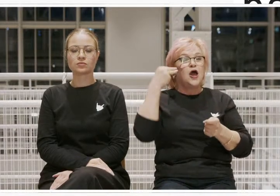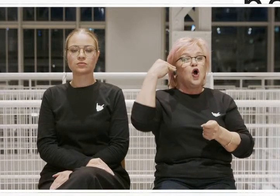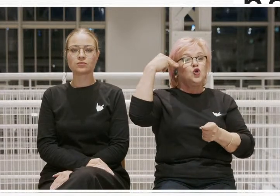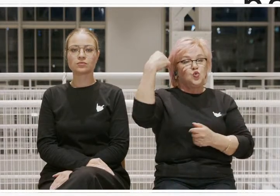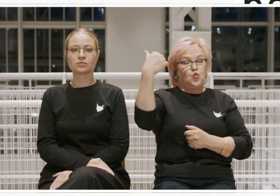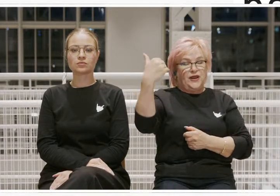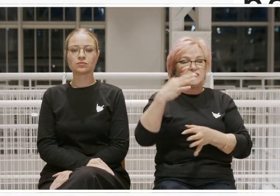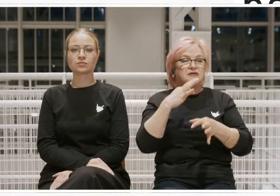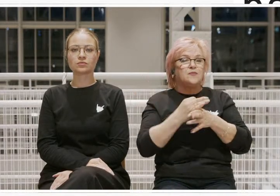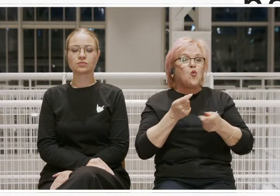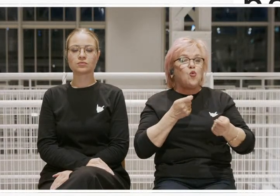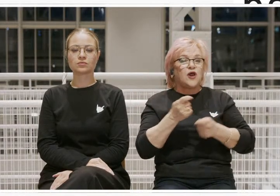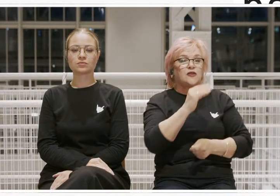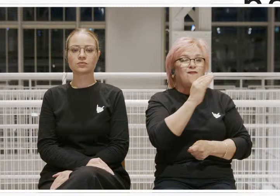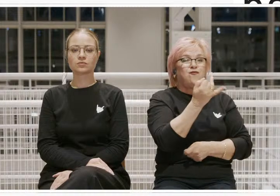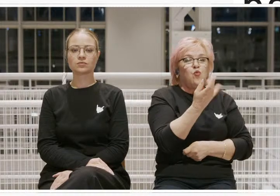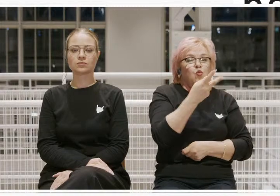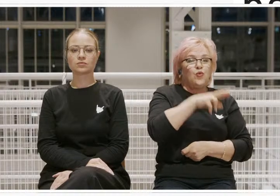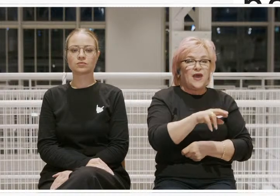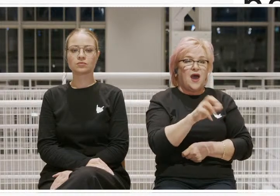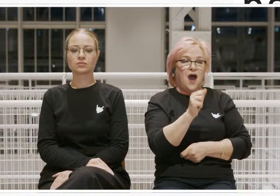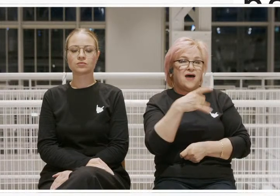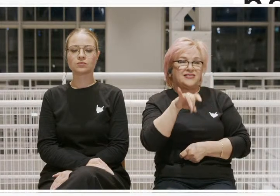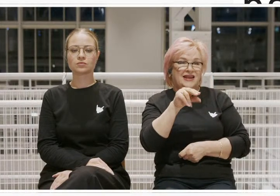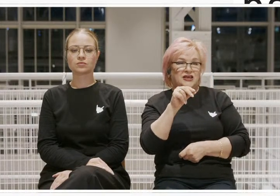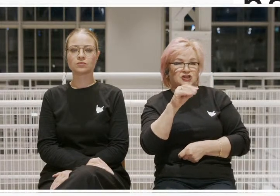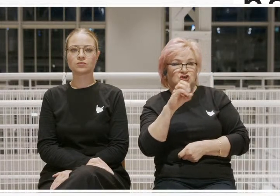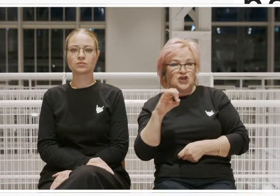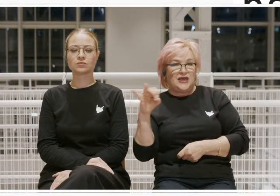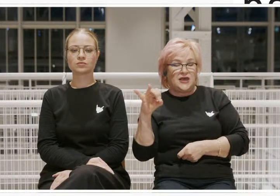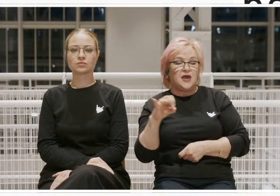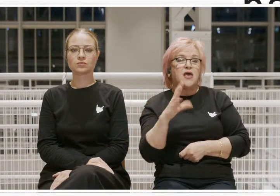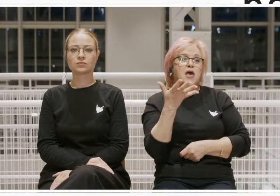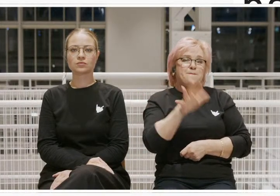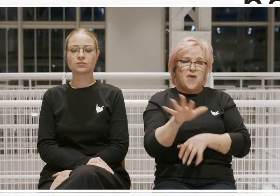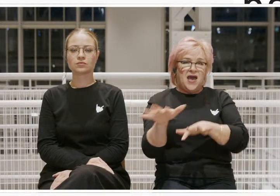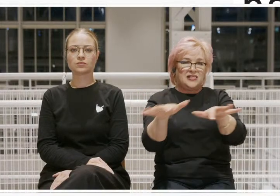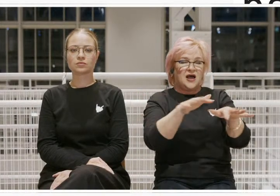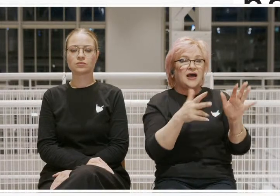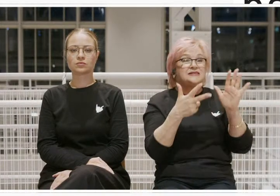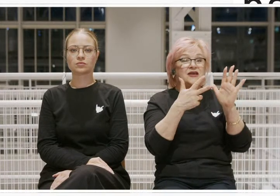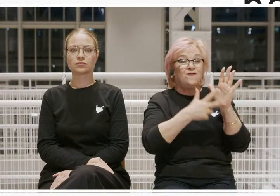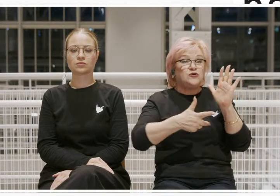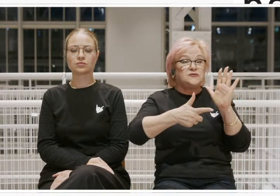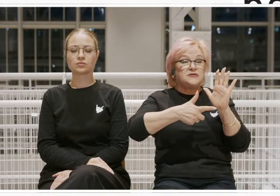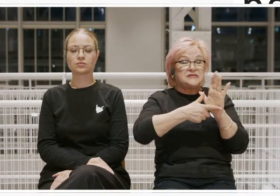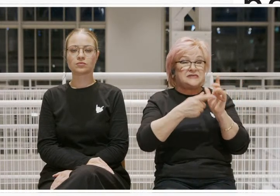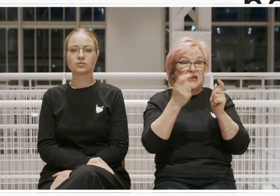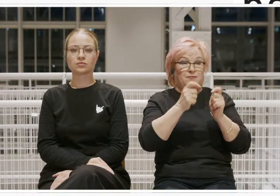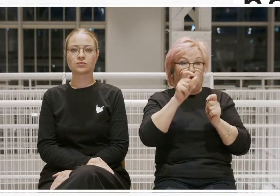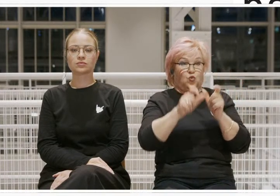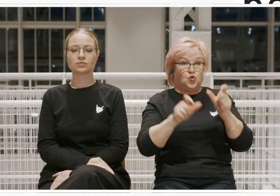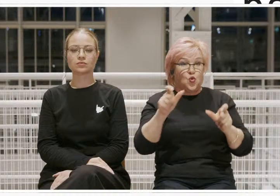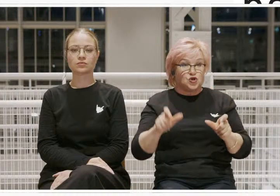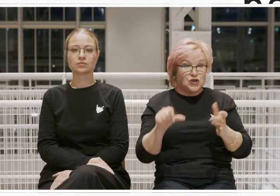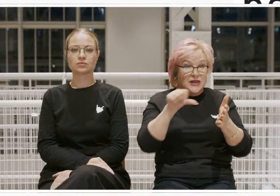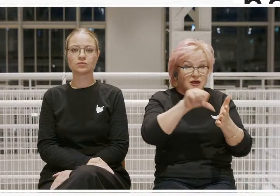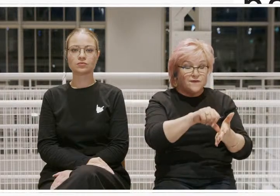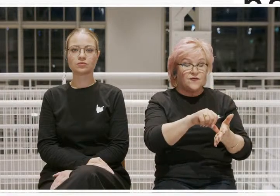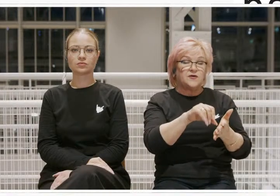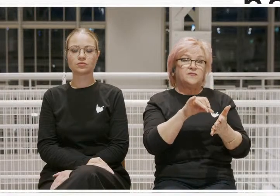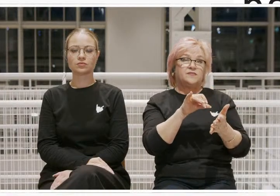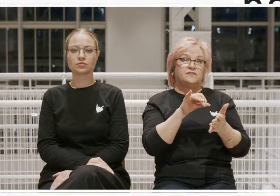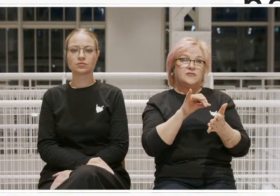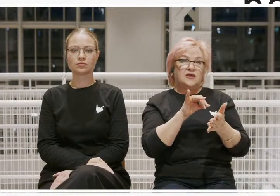Erdemci. Took place in 5 venues with the participation of 87 artists and attracted, for